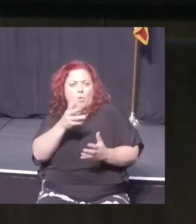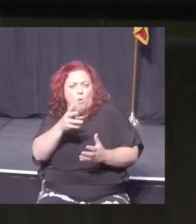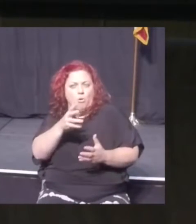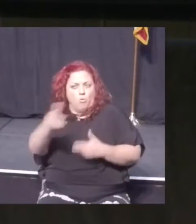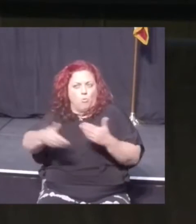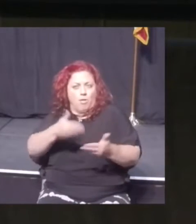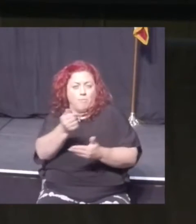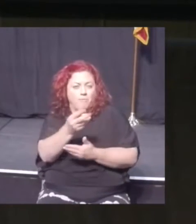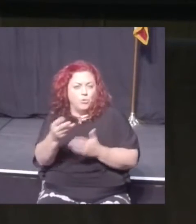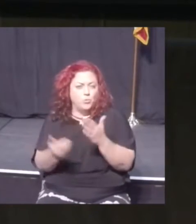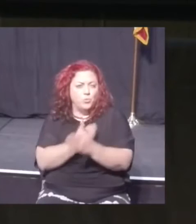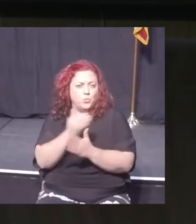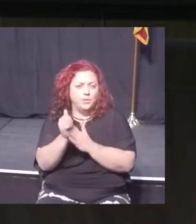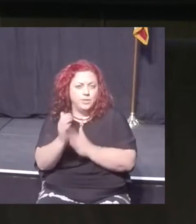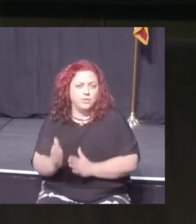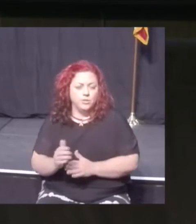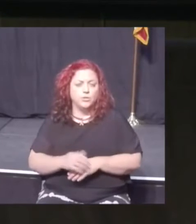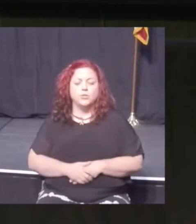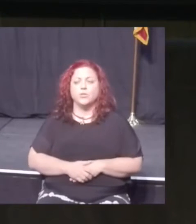newest leaders.